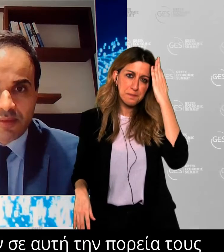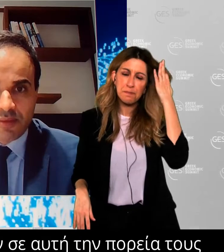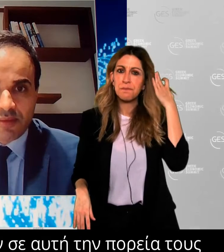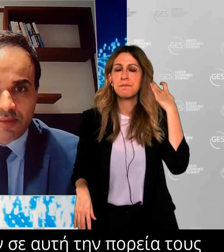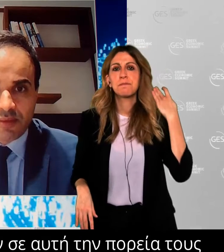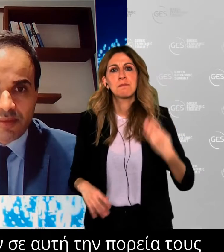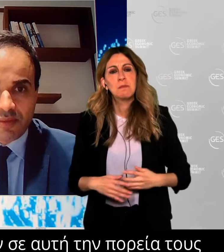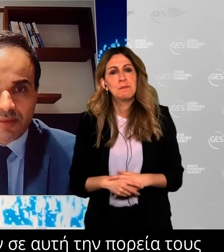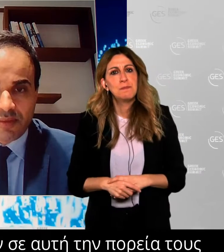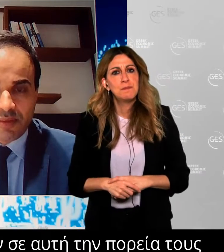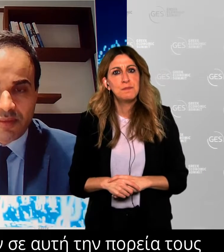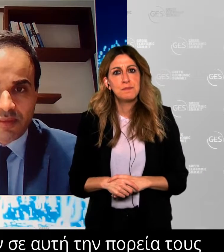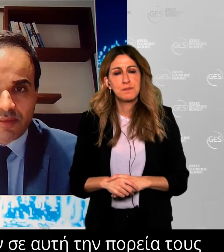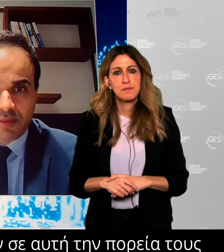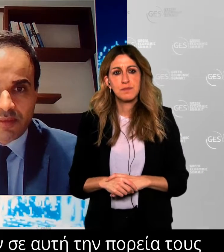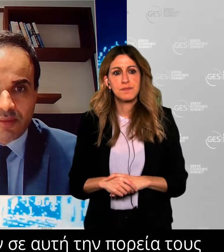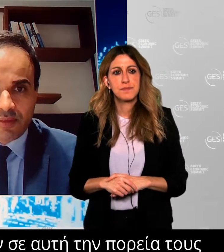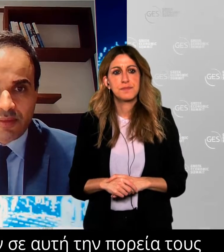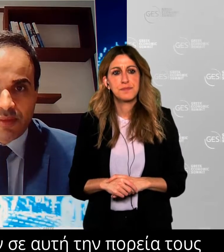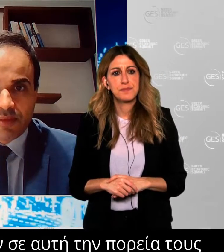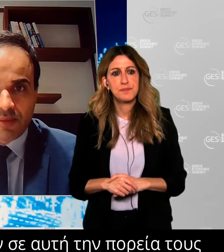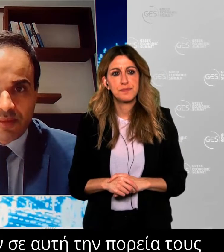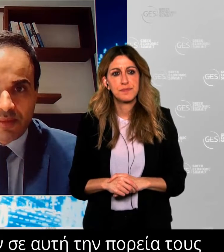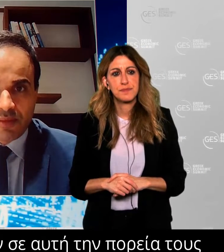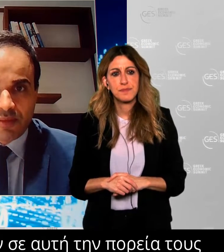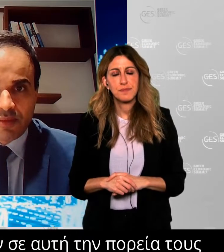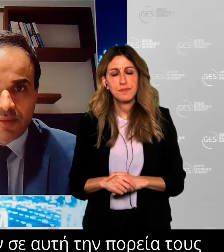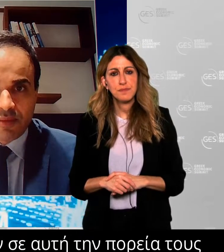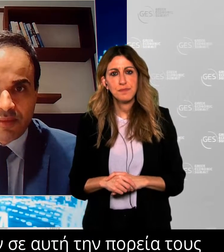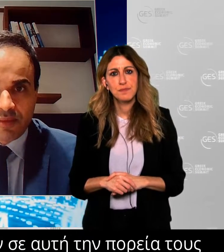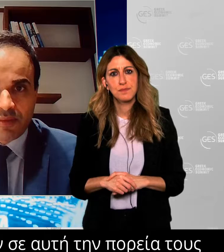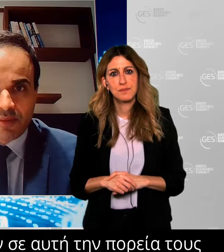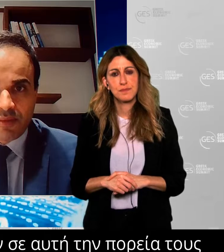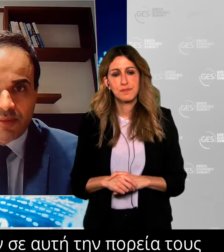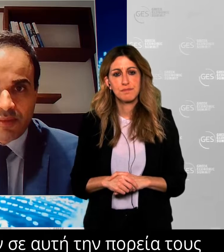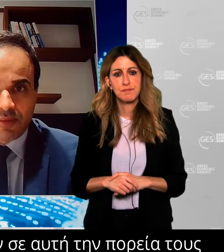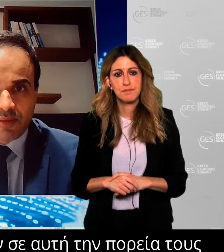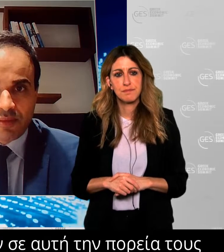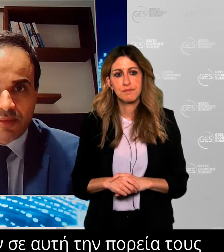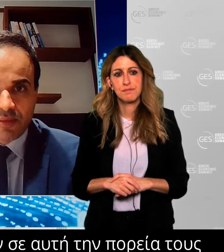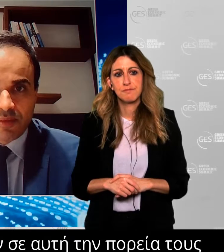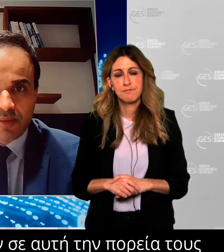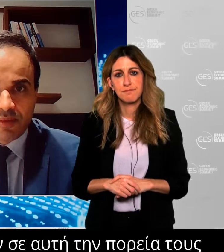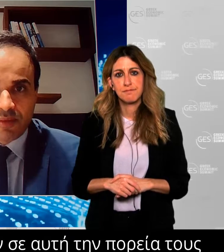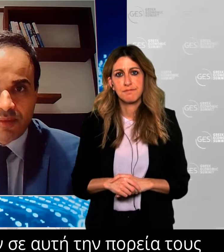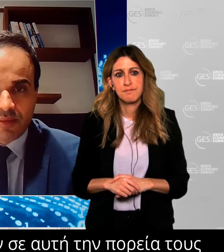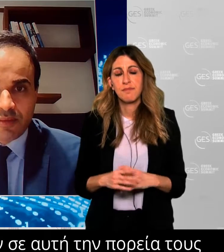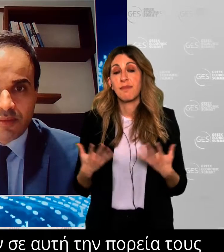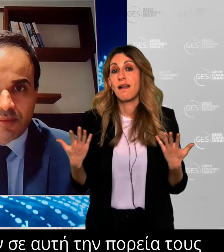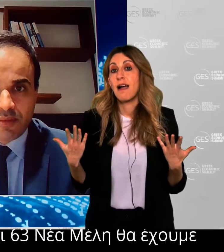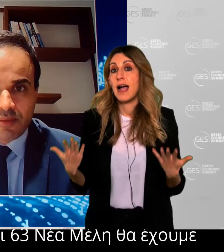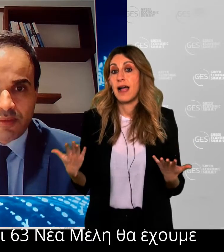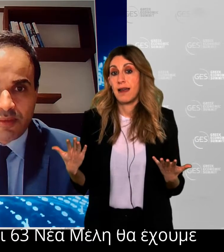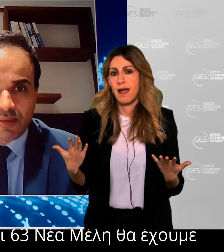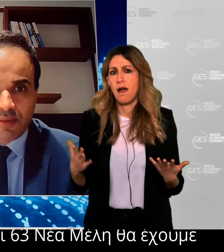us represent around 2/3 of the emissions from our portfolio? How are we driving those by 2030 on that net zero